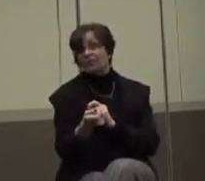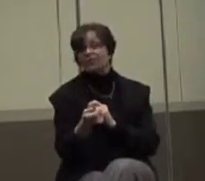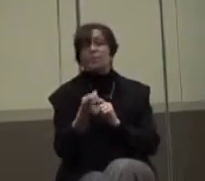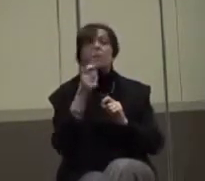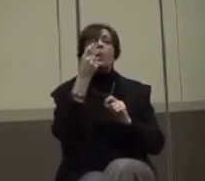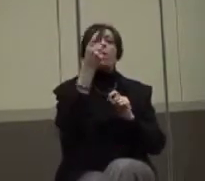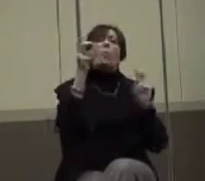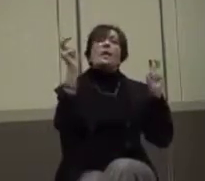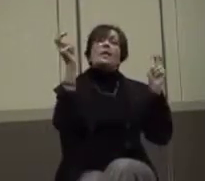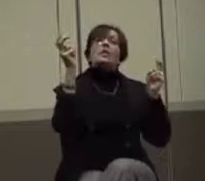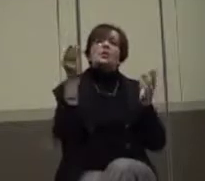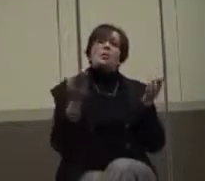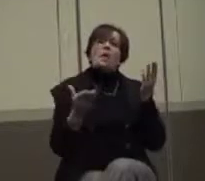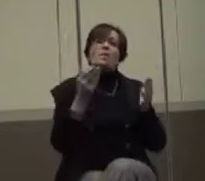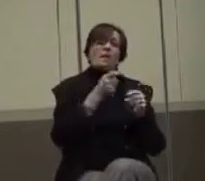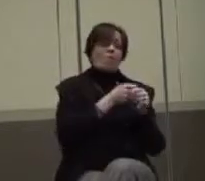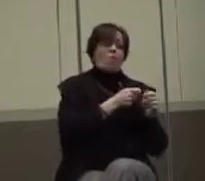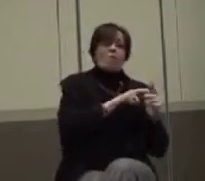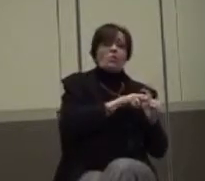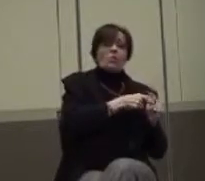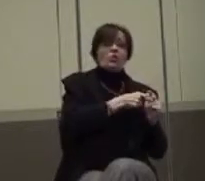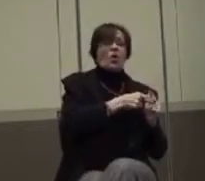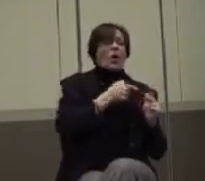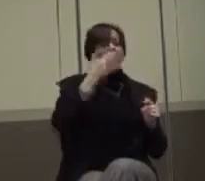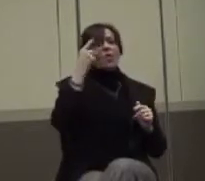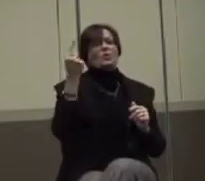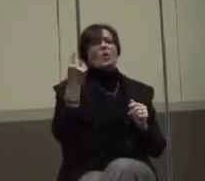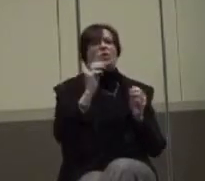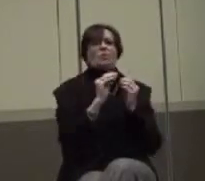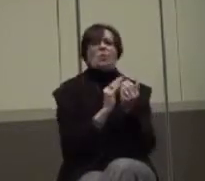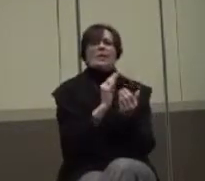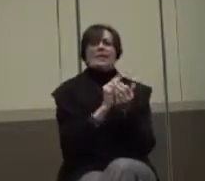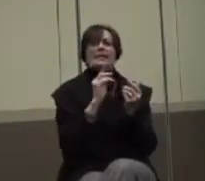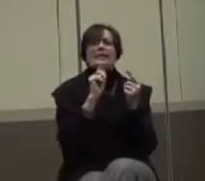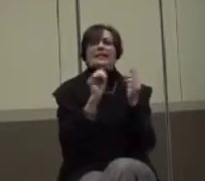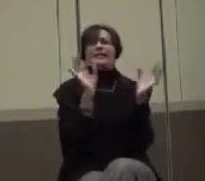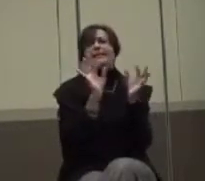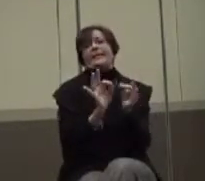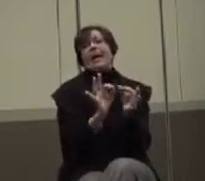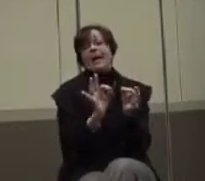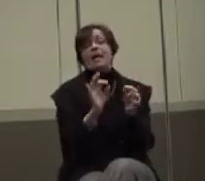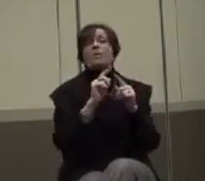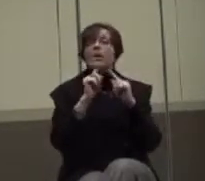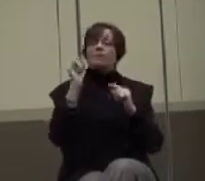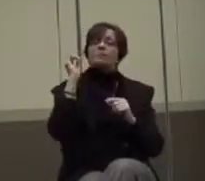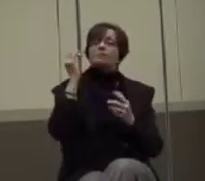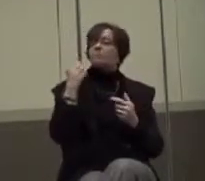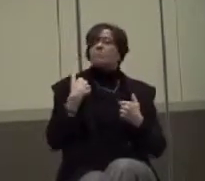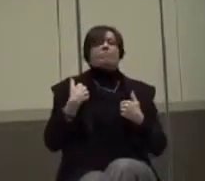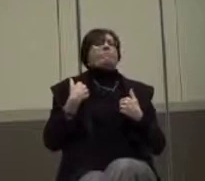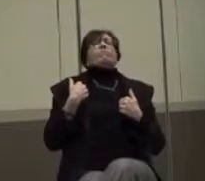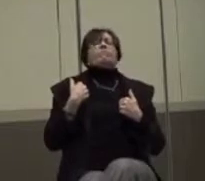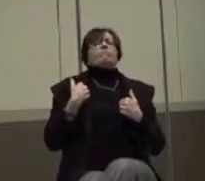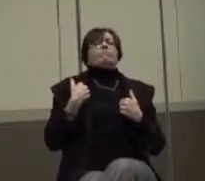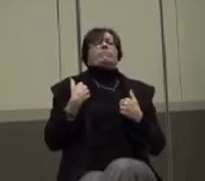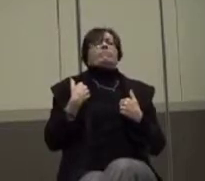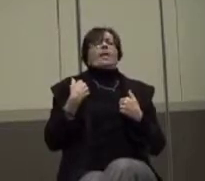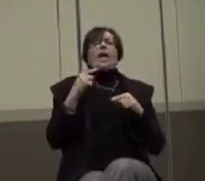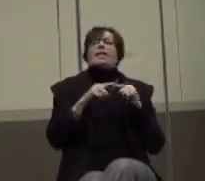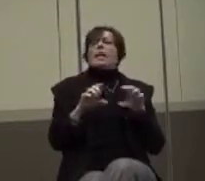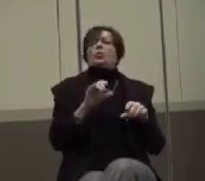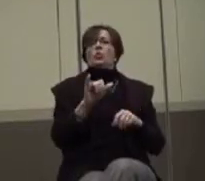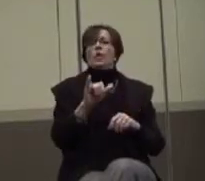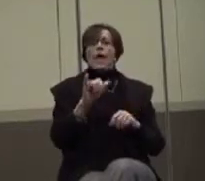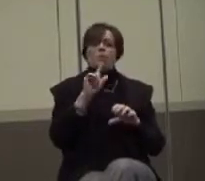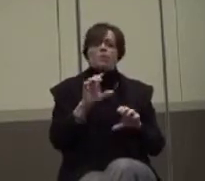have to be even from the start, and I know this is always easier to say than, is that I can't do that. Behavior occurs in